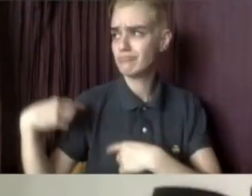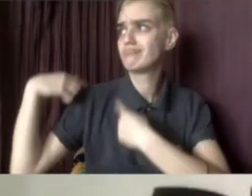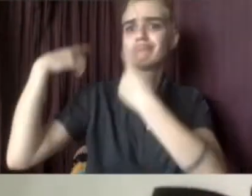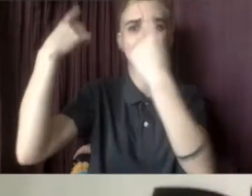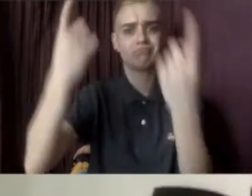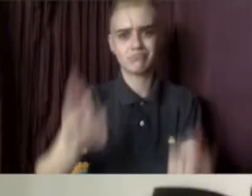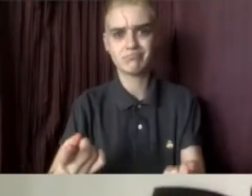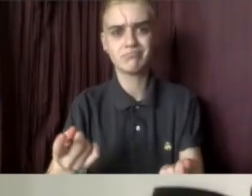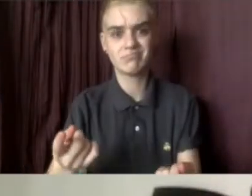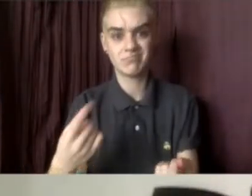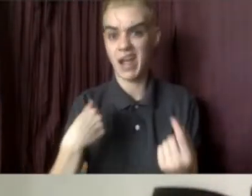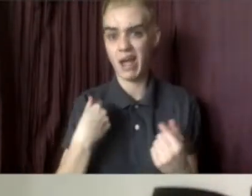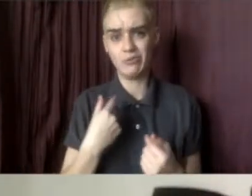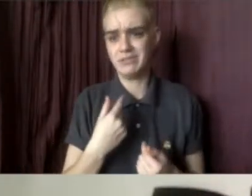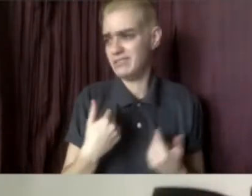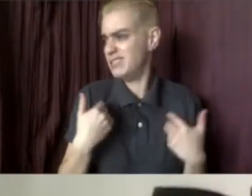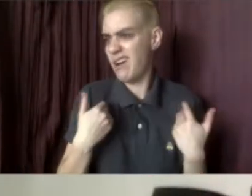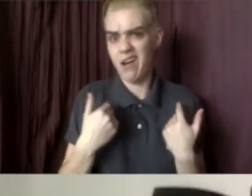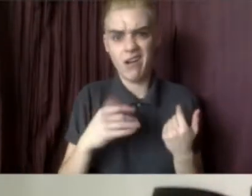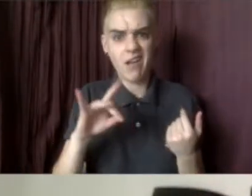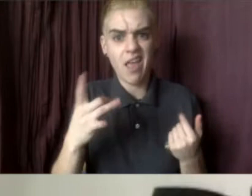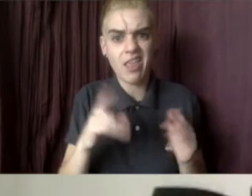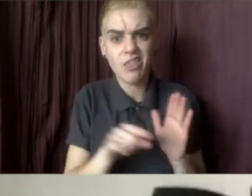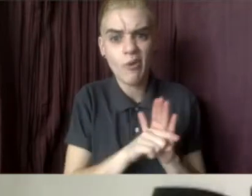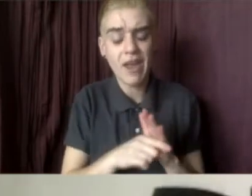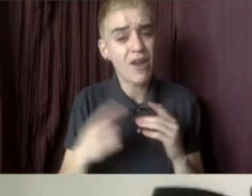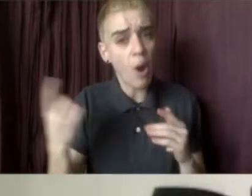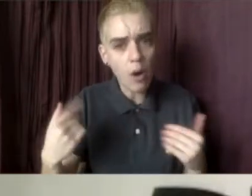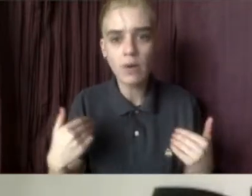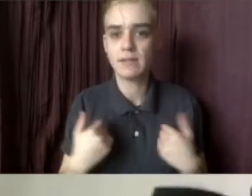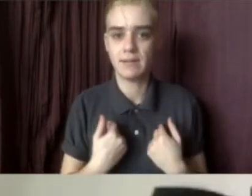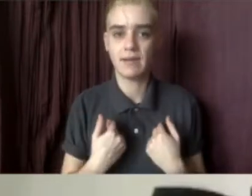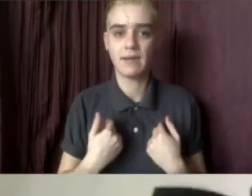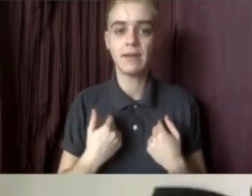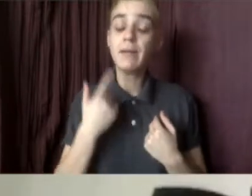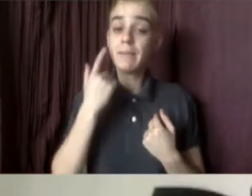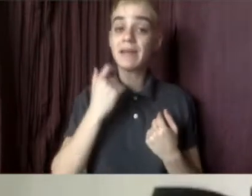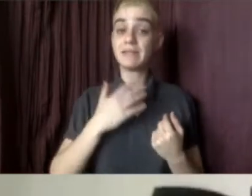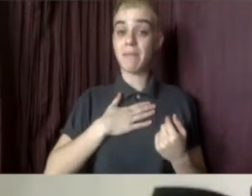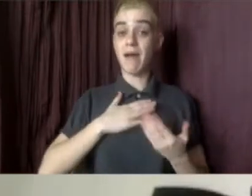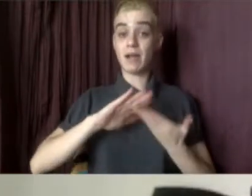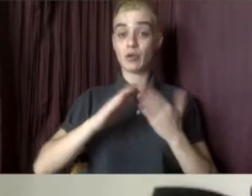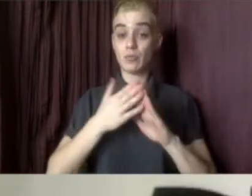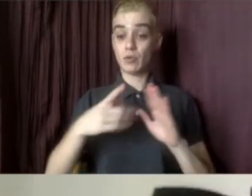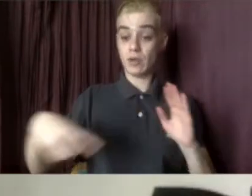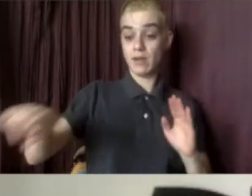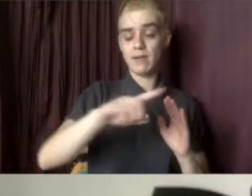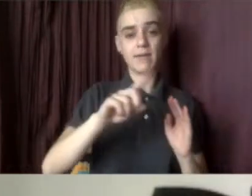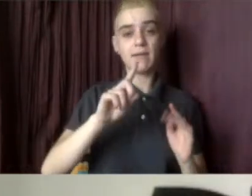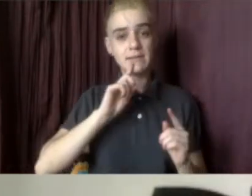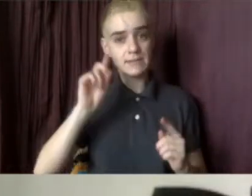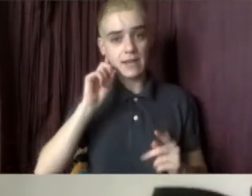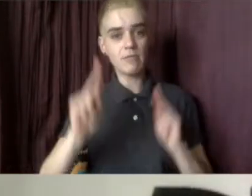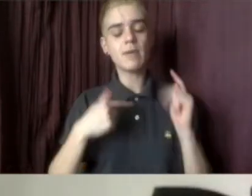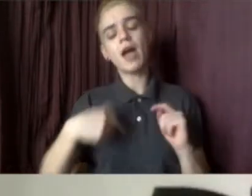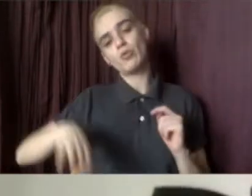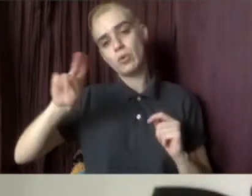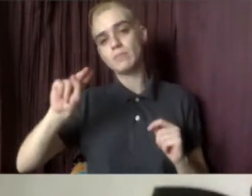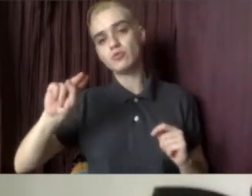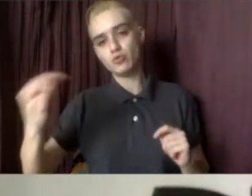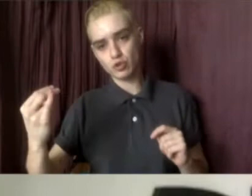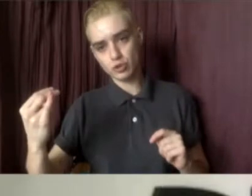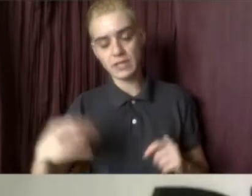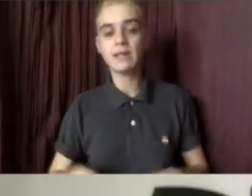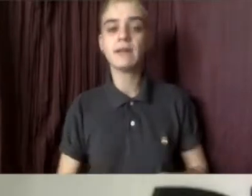students. The AME churches here have always had ASL interpreters for those students to come to church. So a lot of churches will use